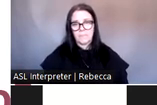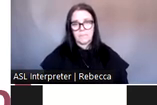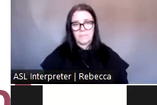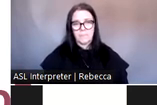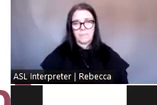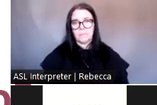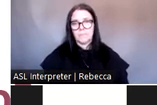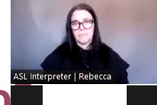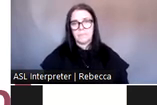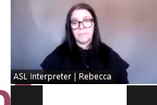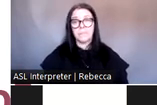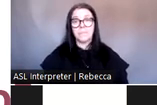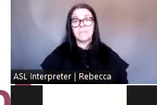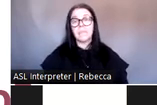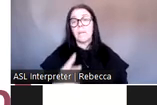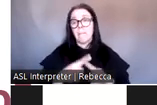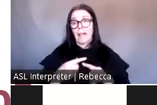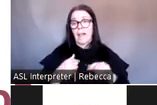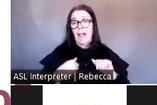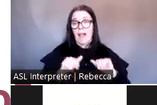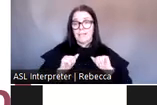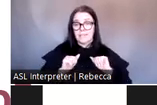Gives my voice 2 minutes to rest also.